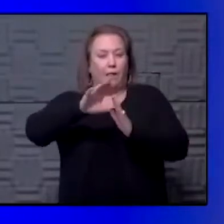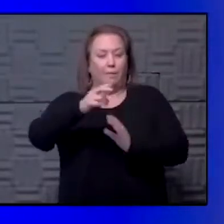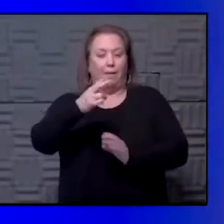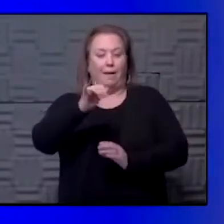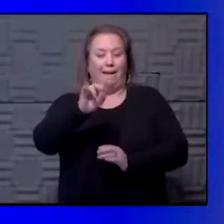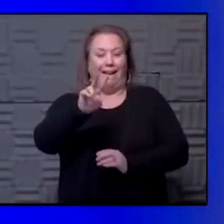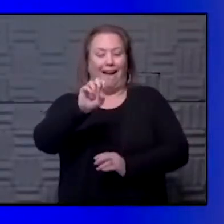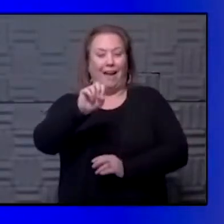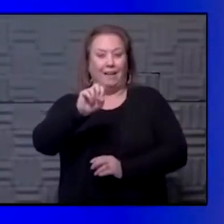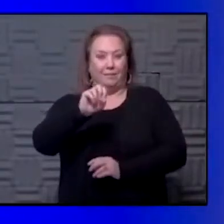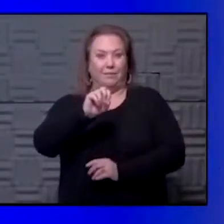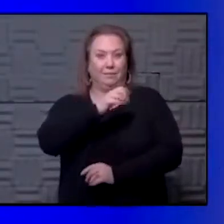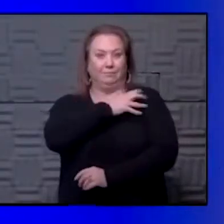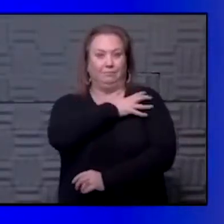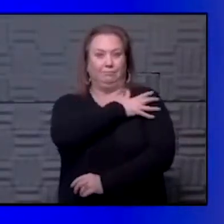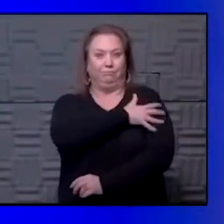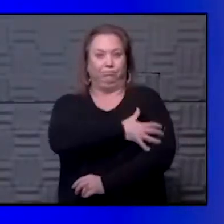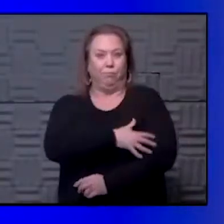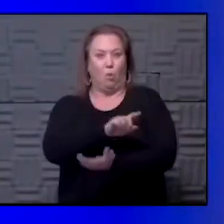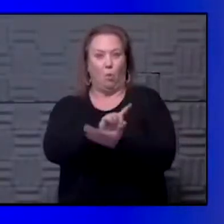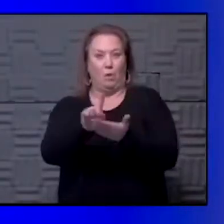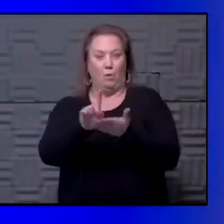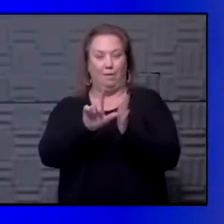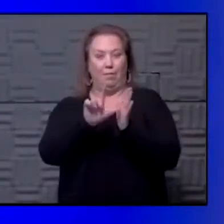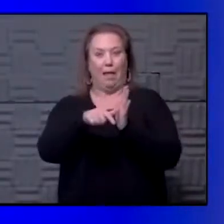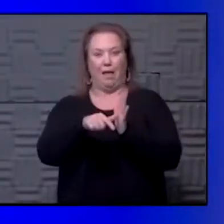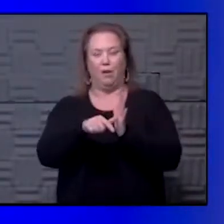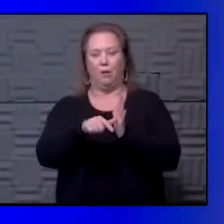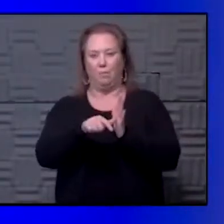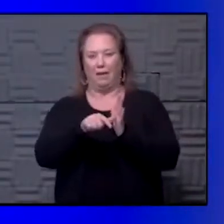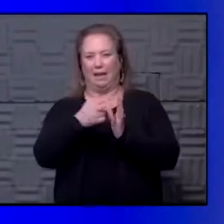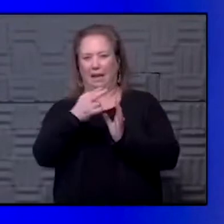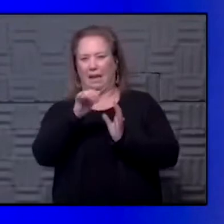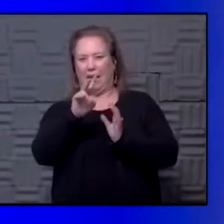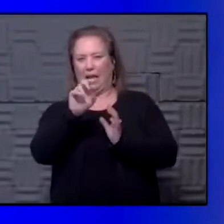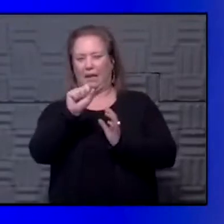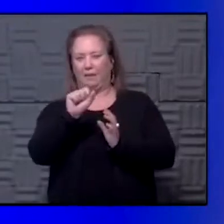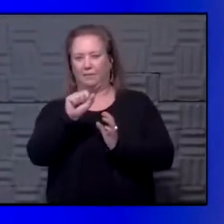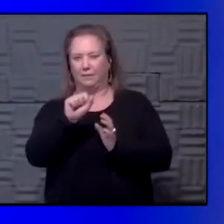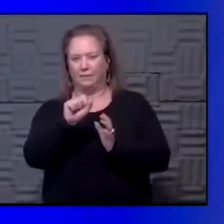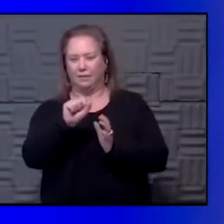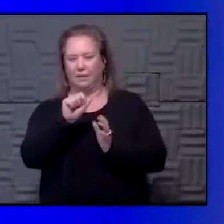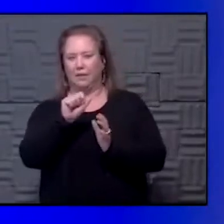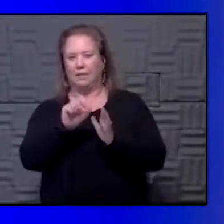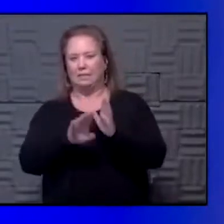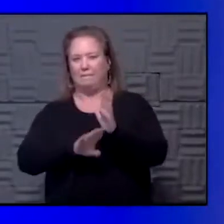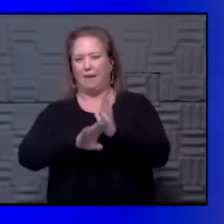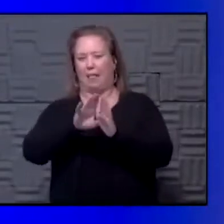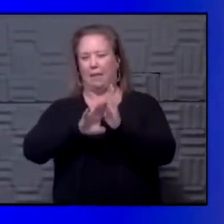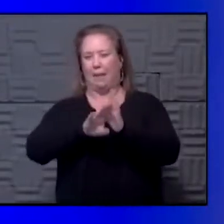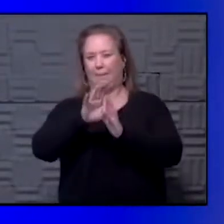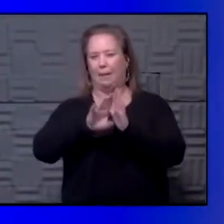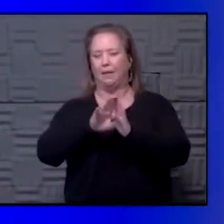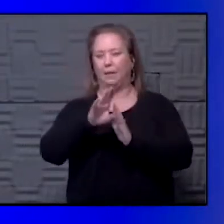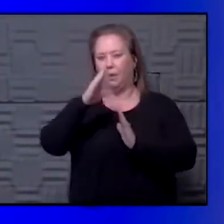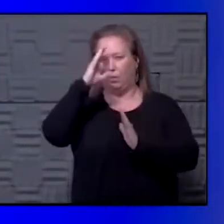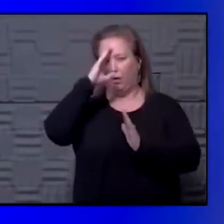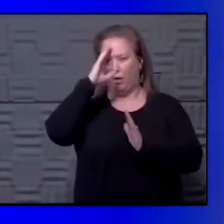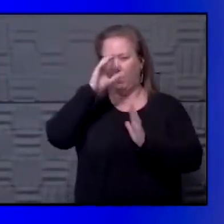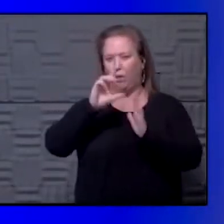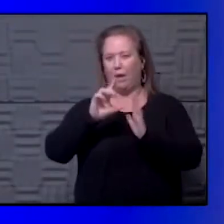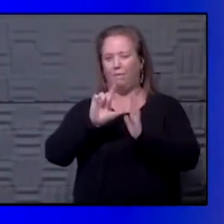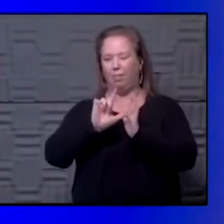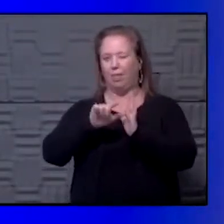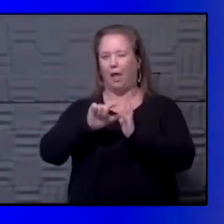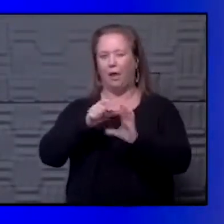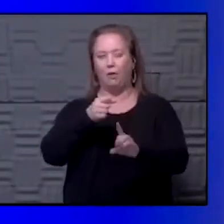hives even a week out, but they aren't there from the day of the vaccine. So certainly we know you can have late